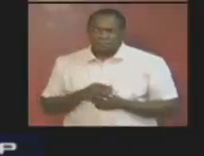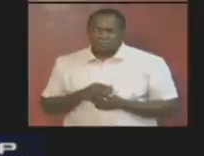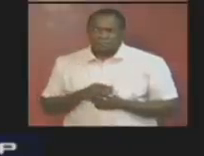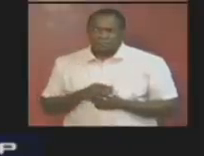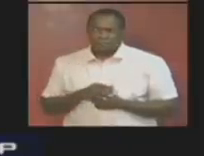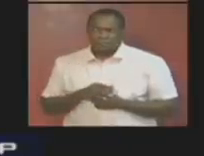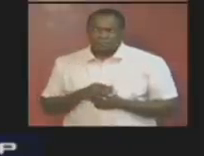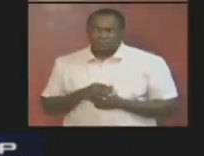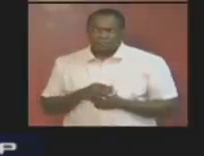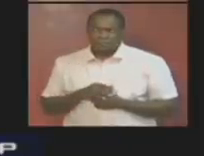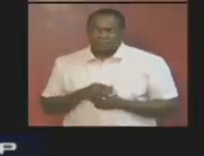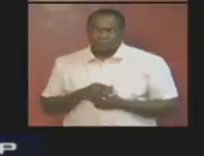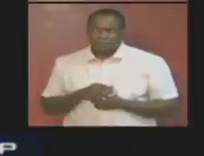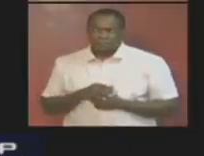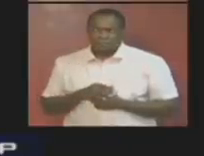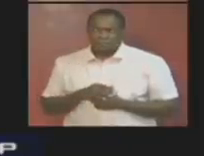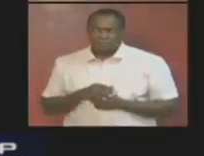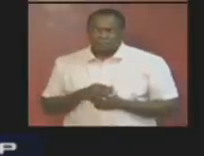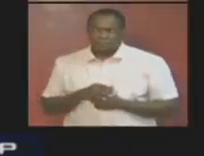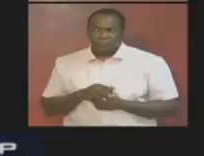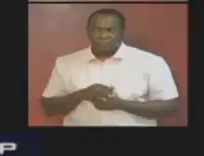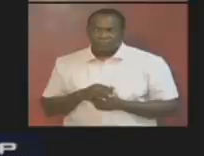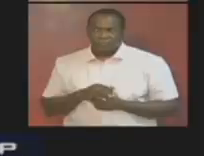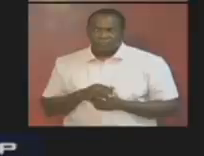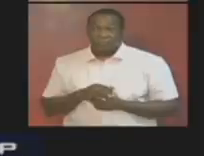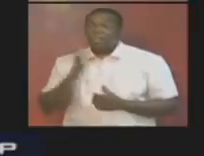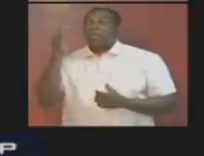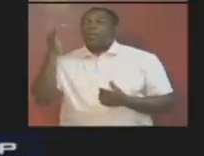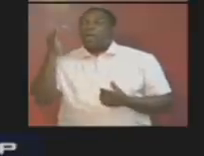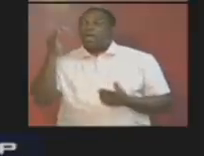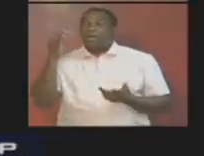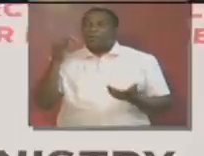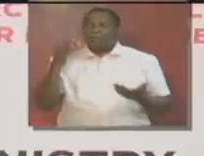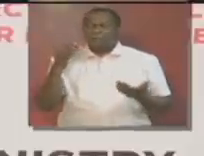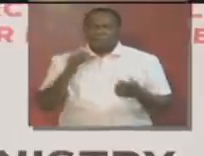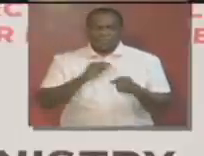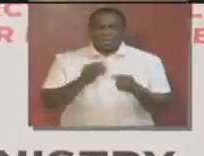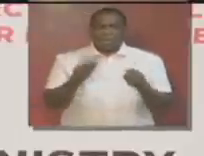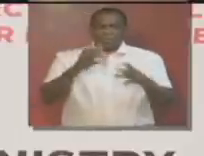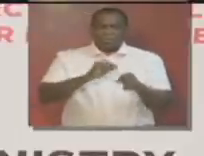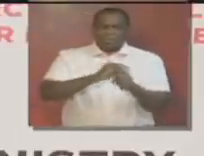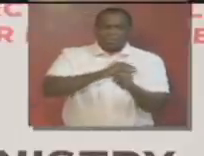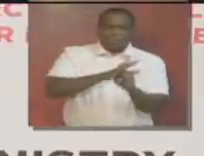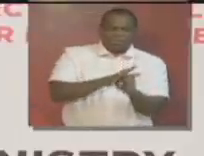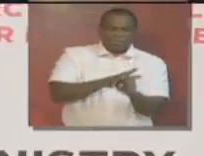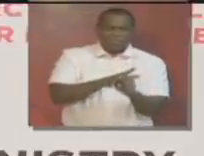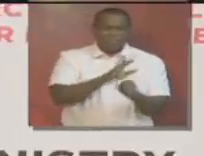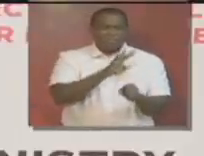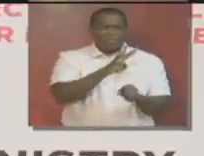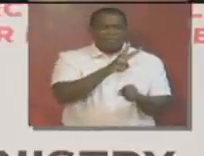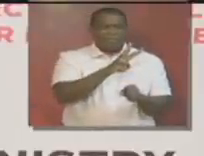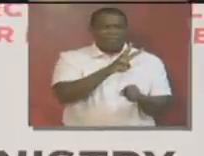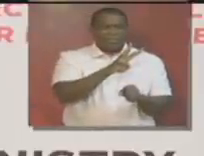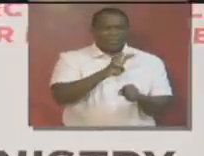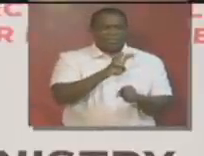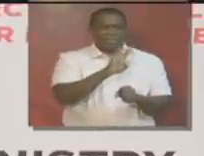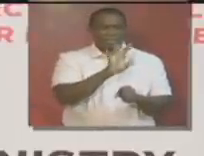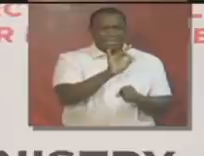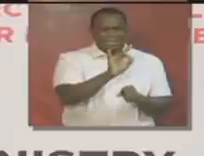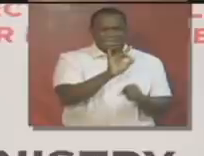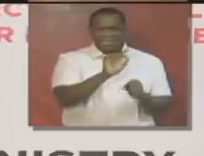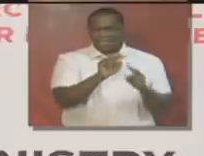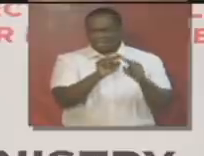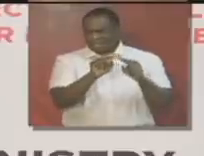number of COVID-19 cases in the country to be reducing so much? Thank you. Okay, thanks for the question. Now, bear in mind that